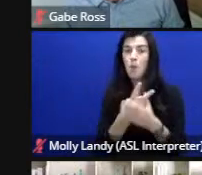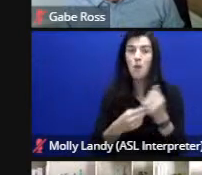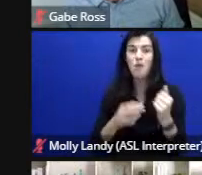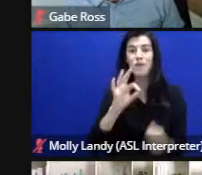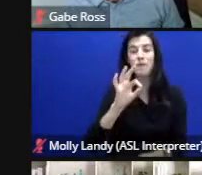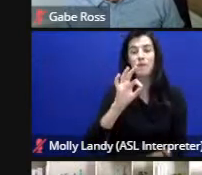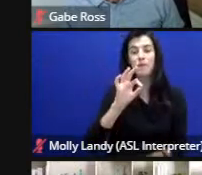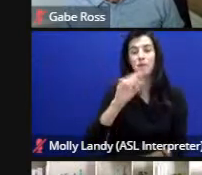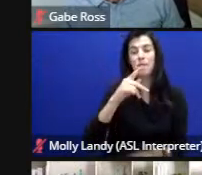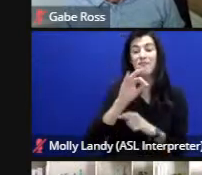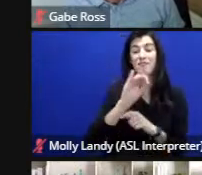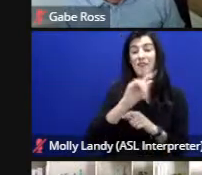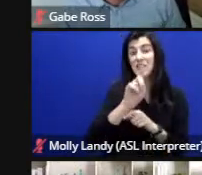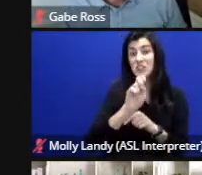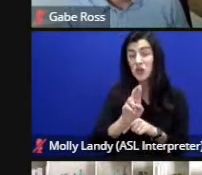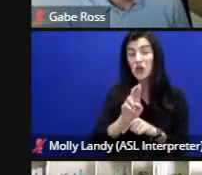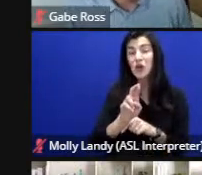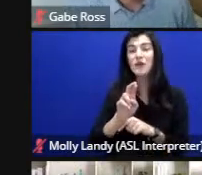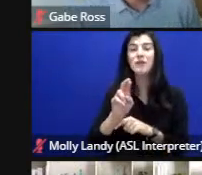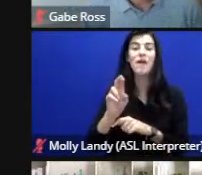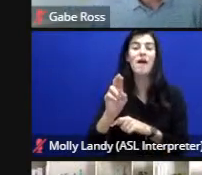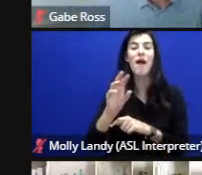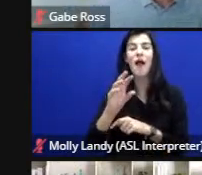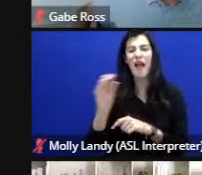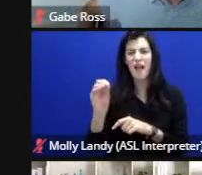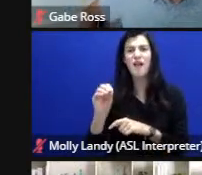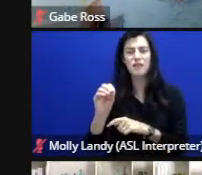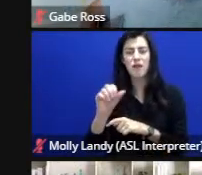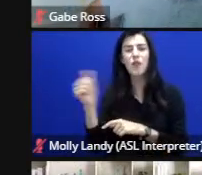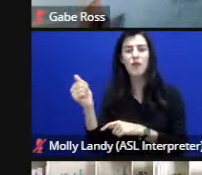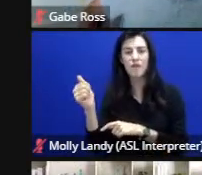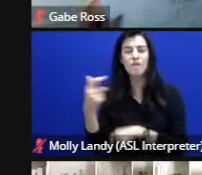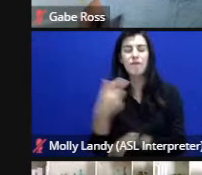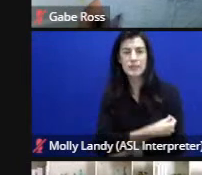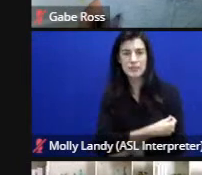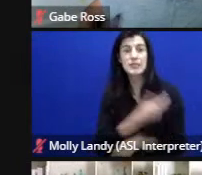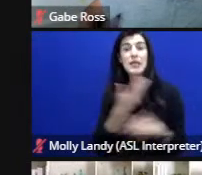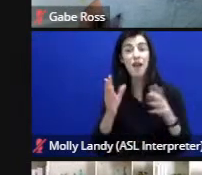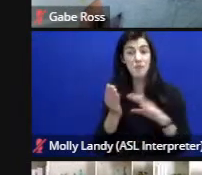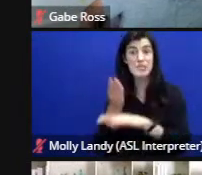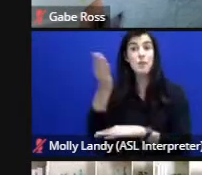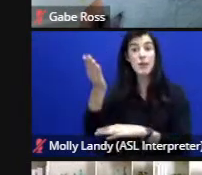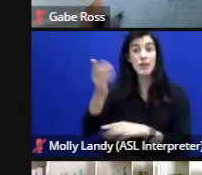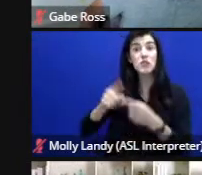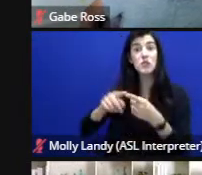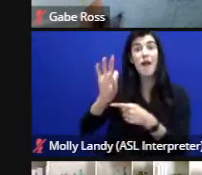expedited approval, but we do not know when that approval will take effect.